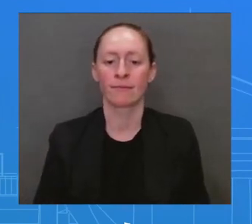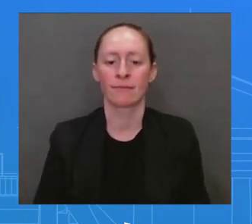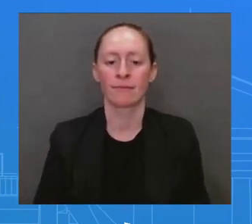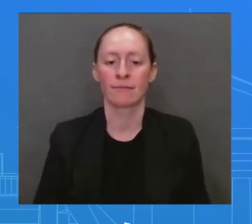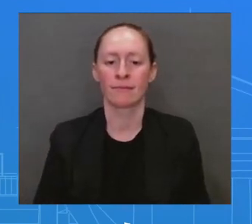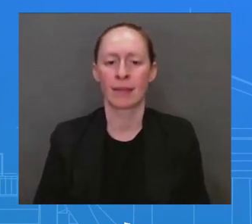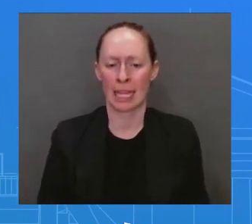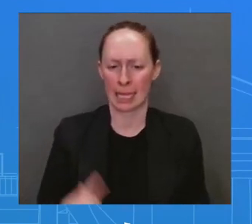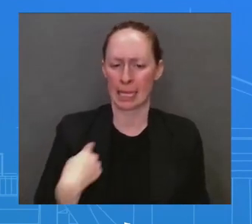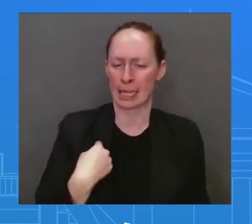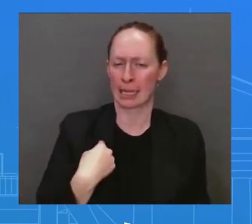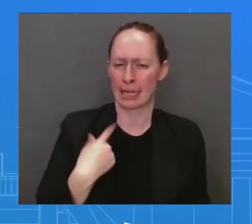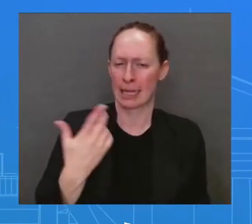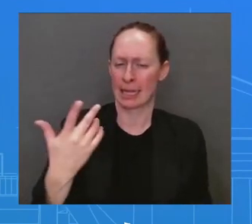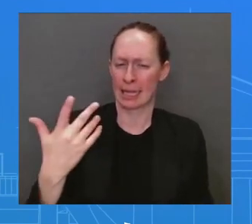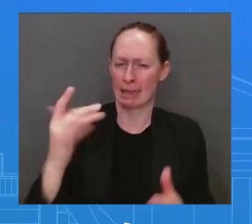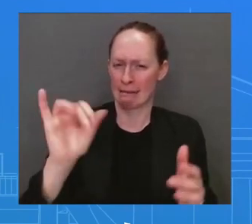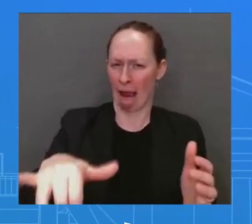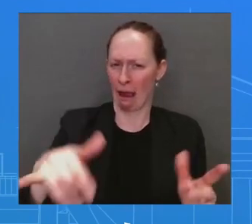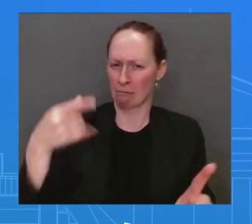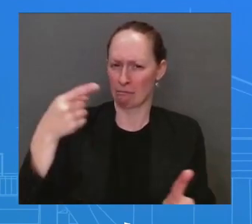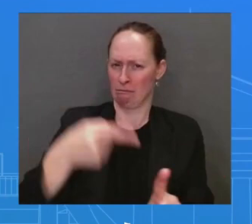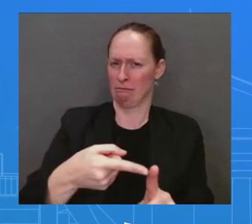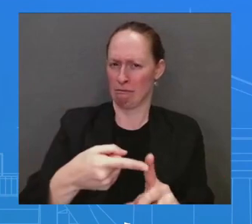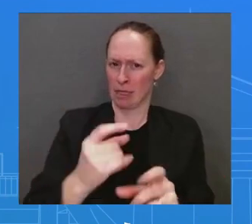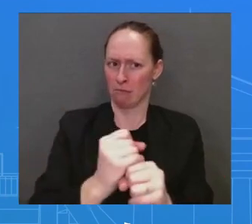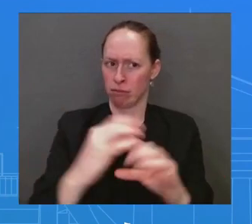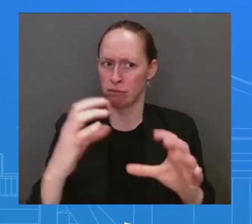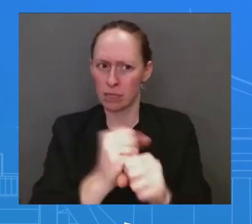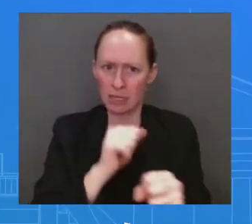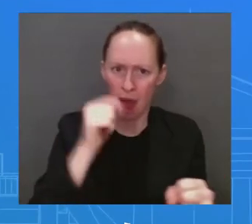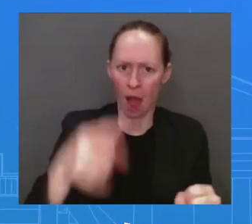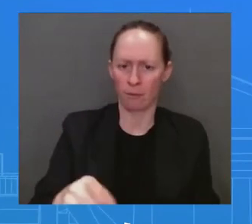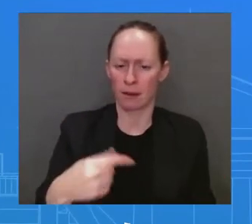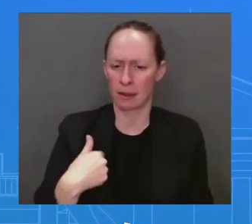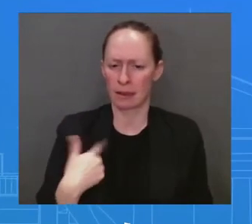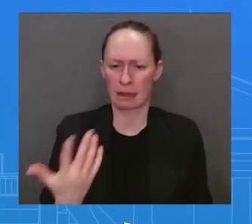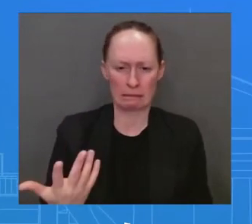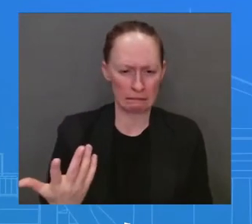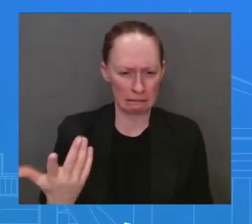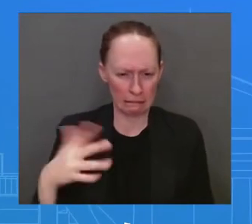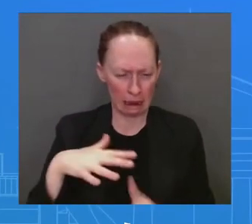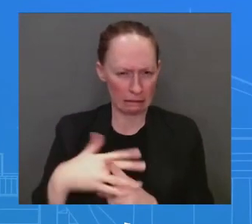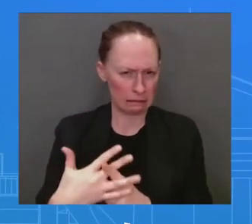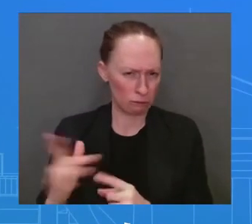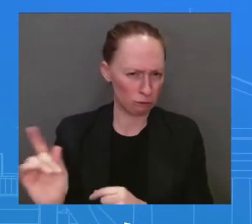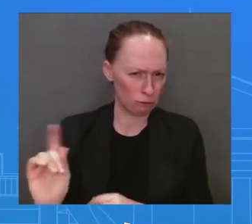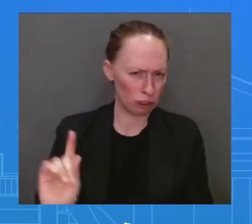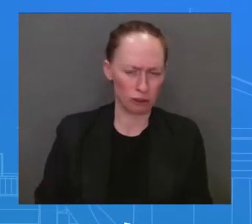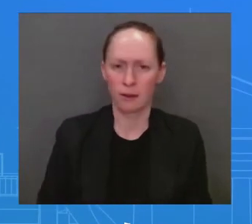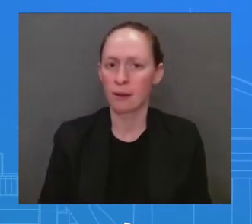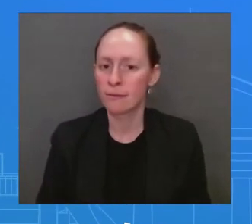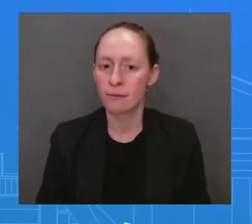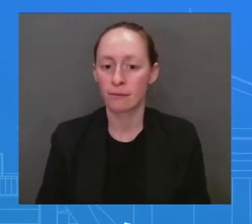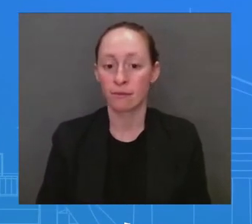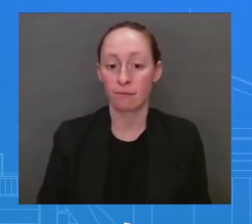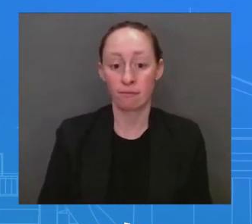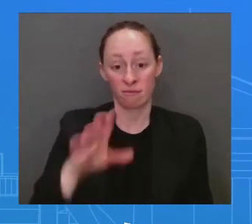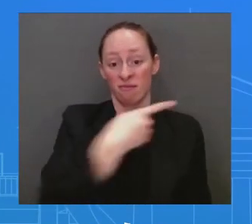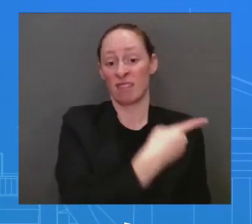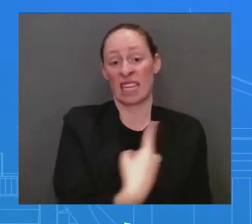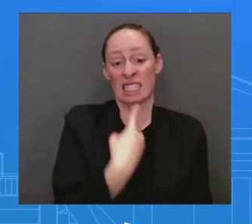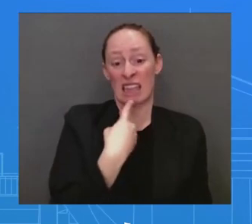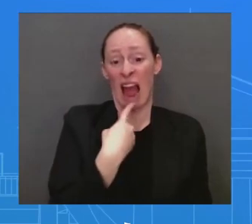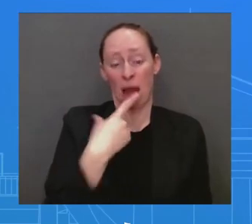I'm not sure. I didn't see the comments, and I'm not sure what the context is. He said that it's important to recognize the attacks by Hamas did not happen in a